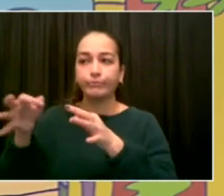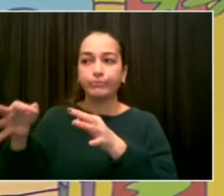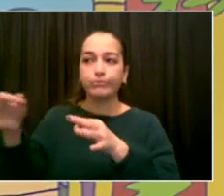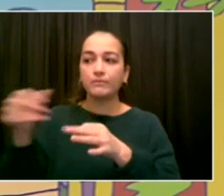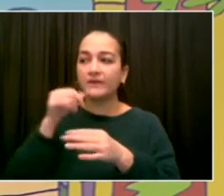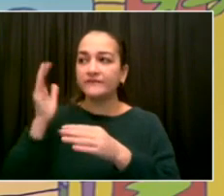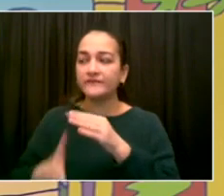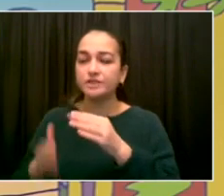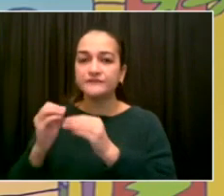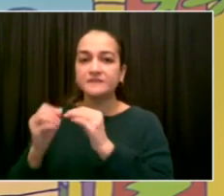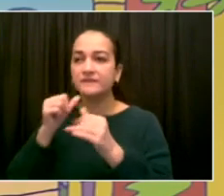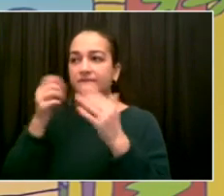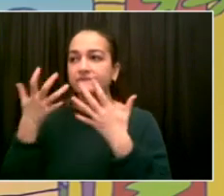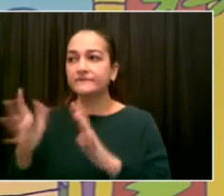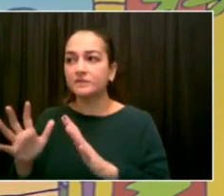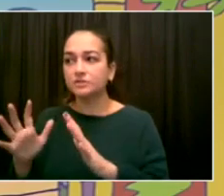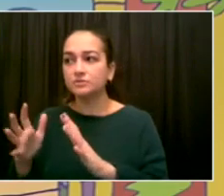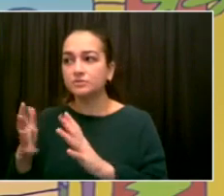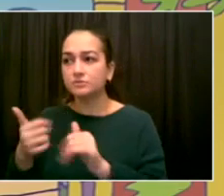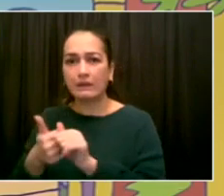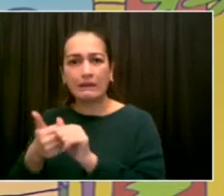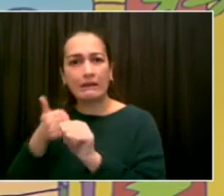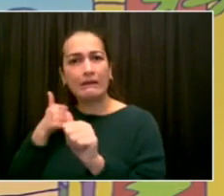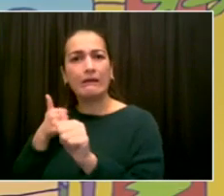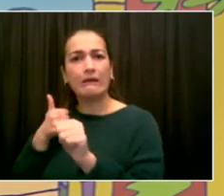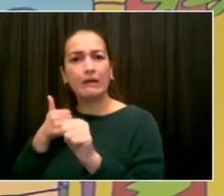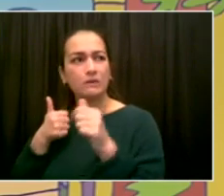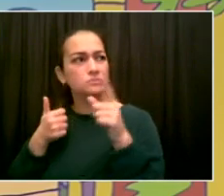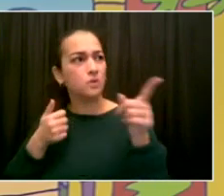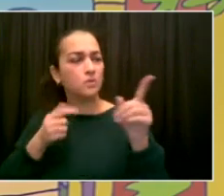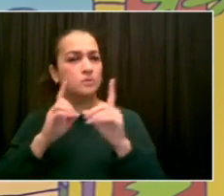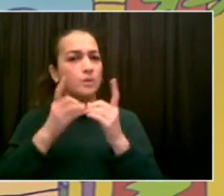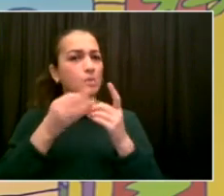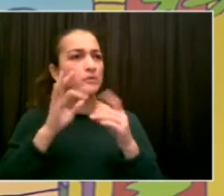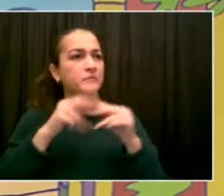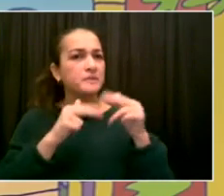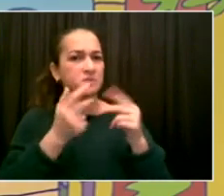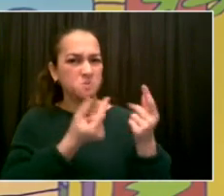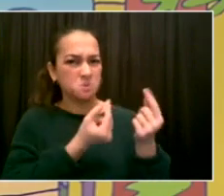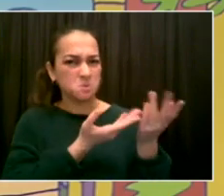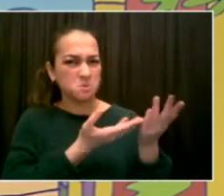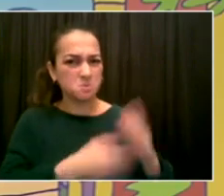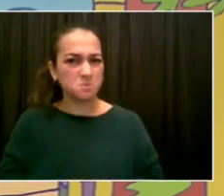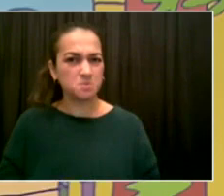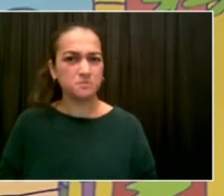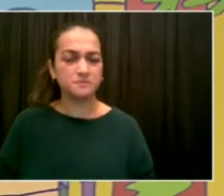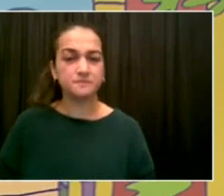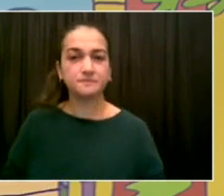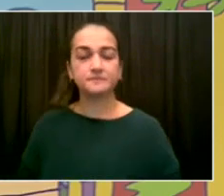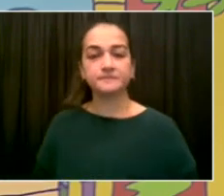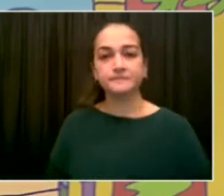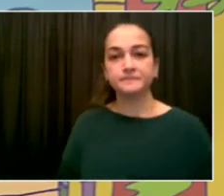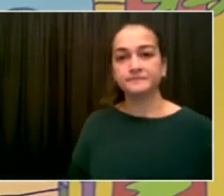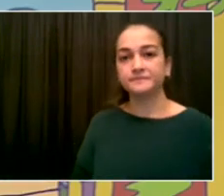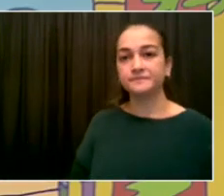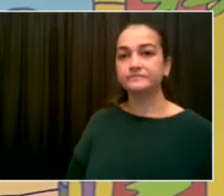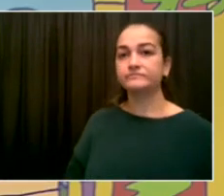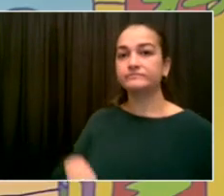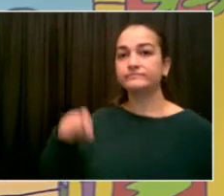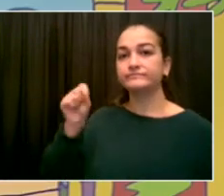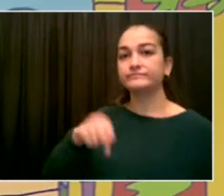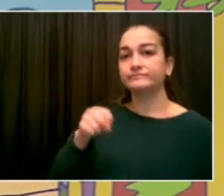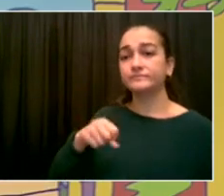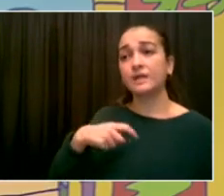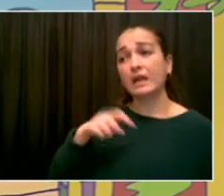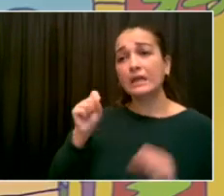gets to you today as well. Bottom line is the law, which is a good law, to protect people from anything